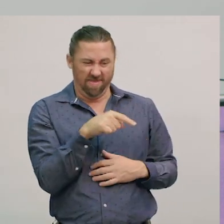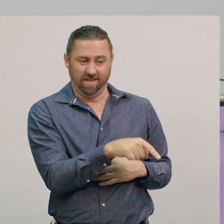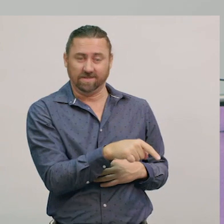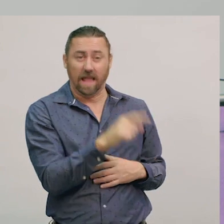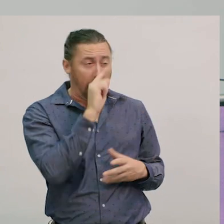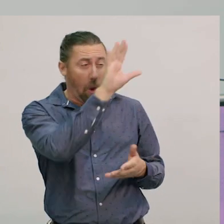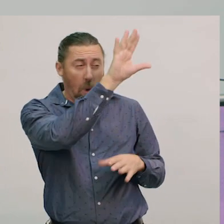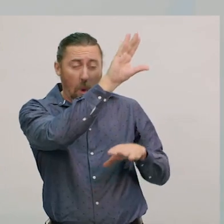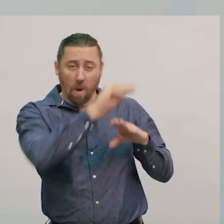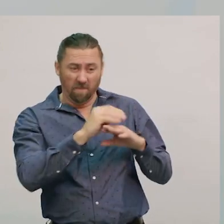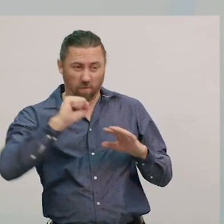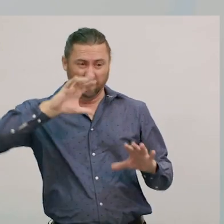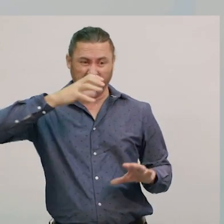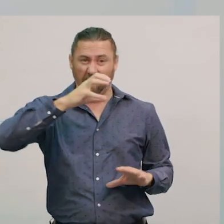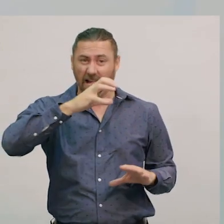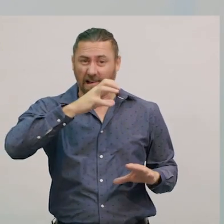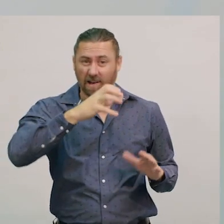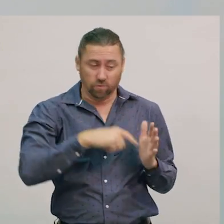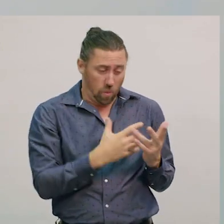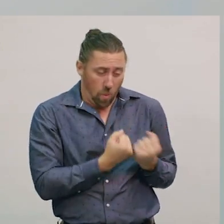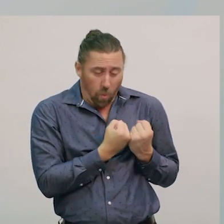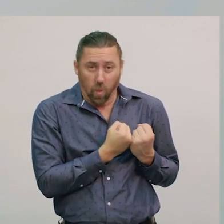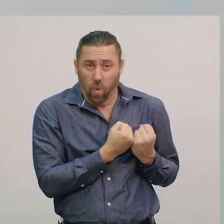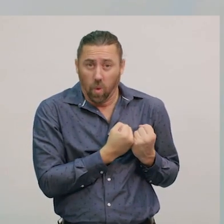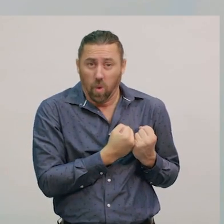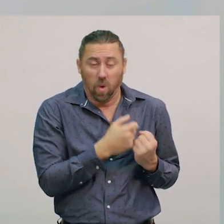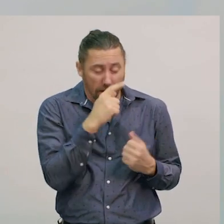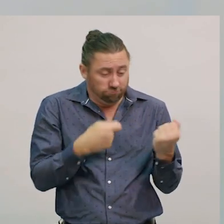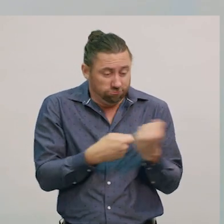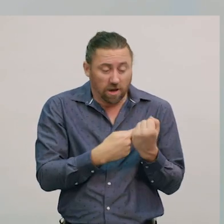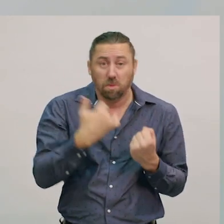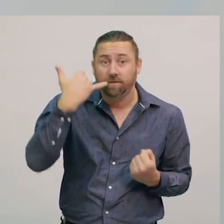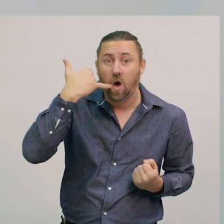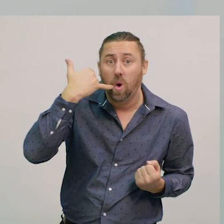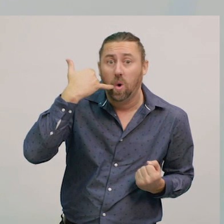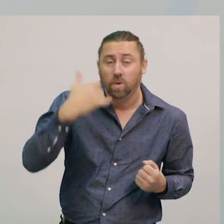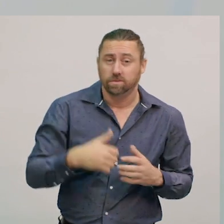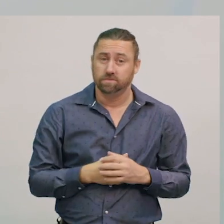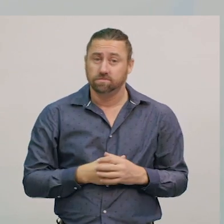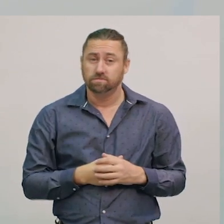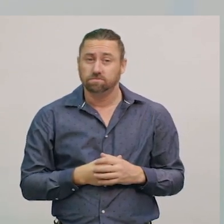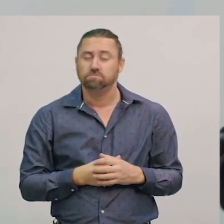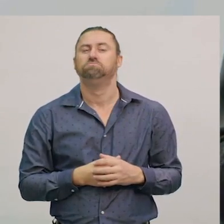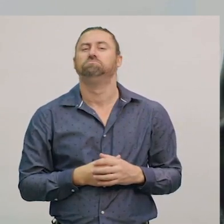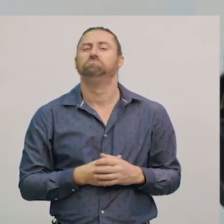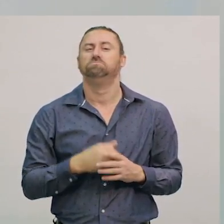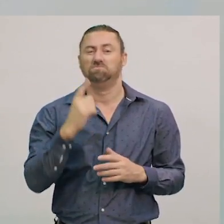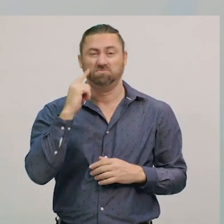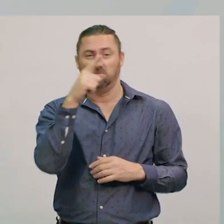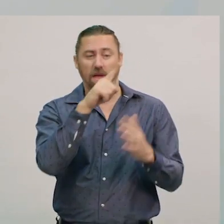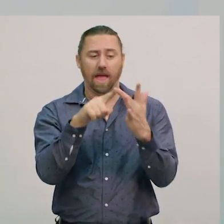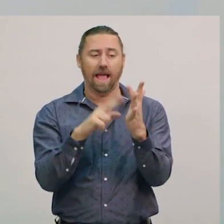also collect enough energy from the sun to, well, charge a mobile phone. Closer to home, in